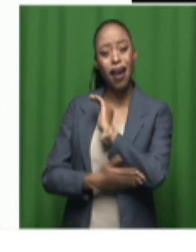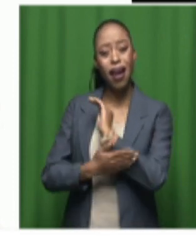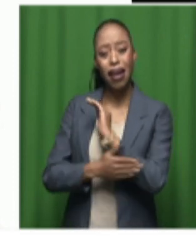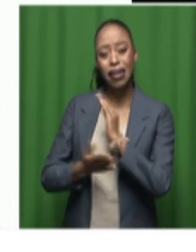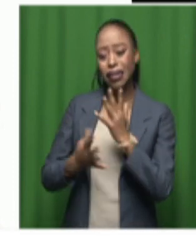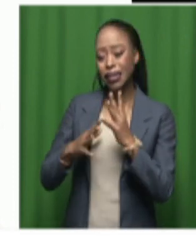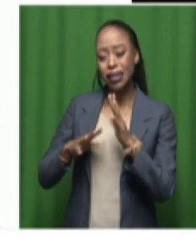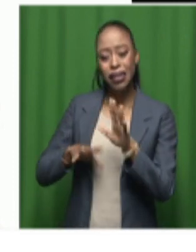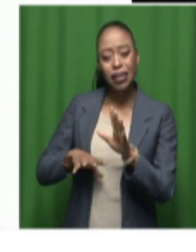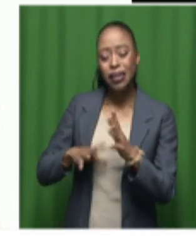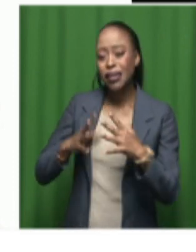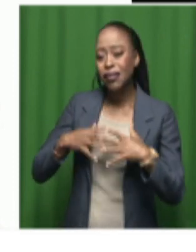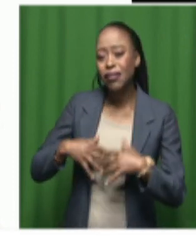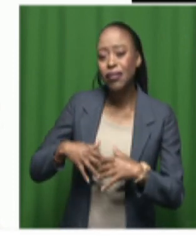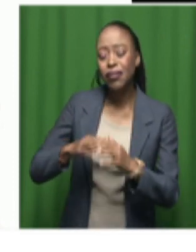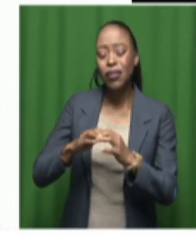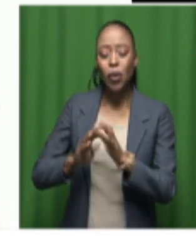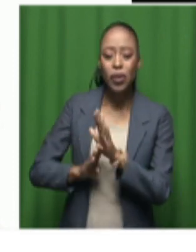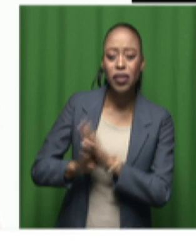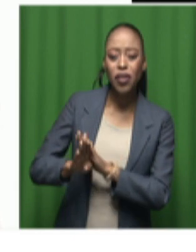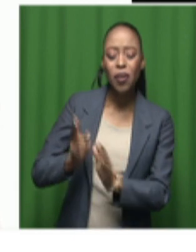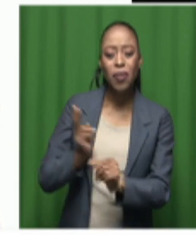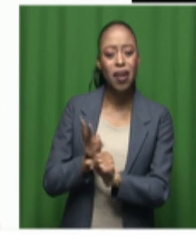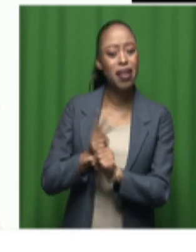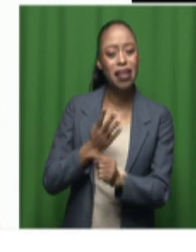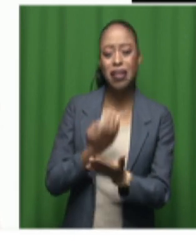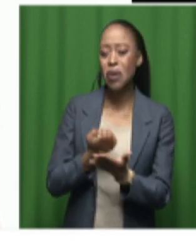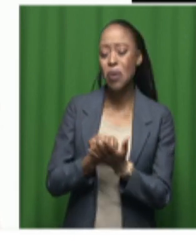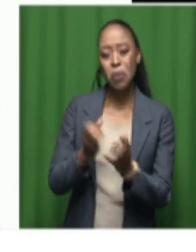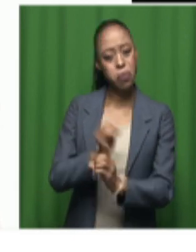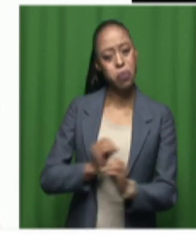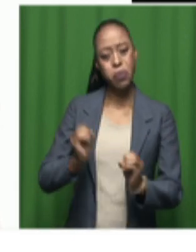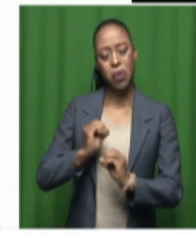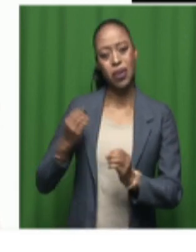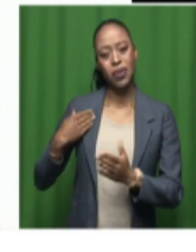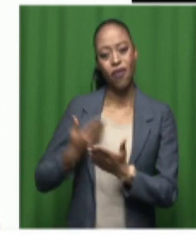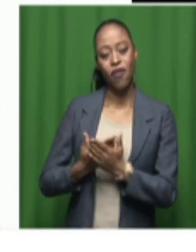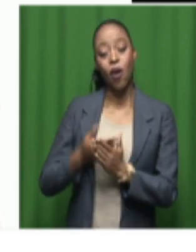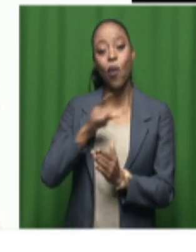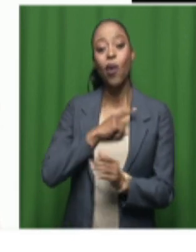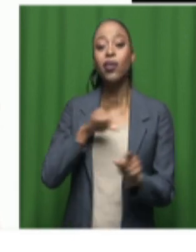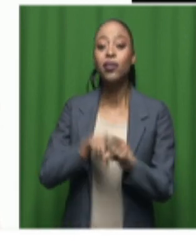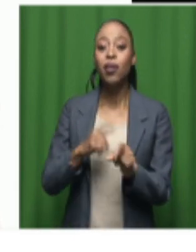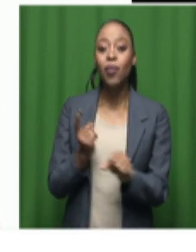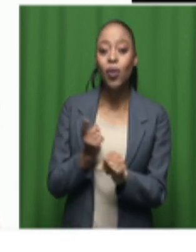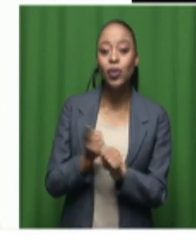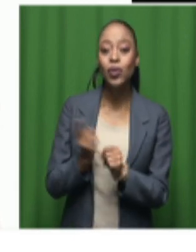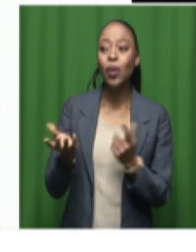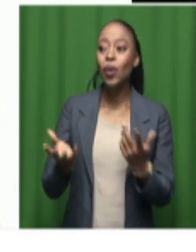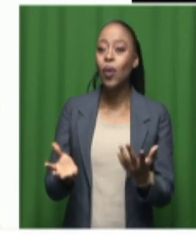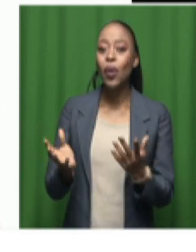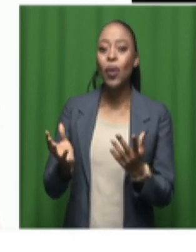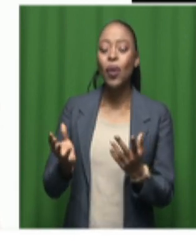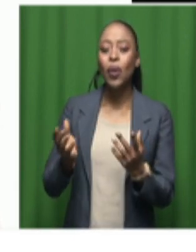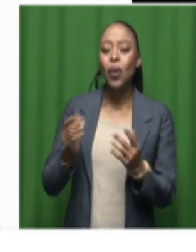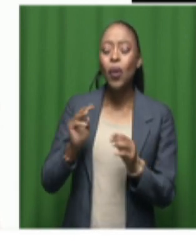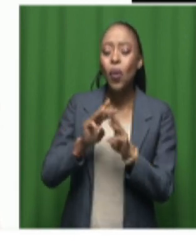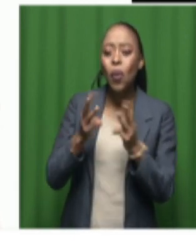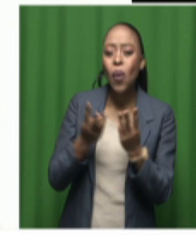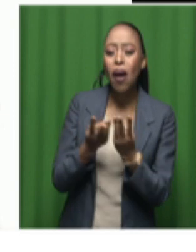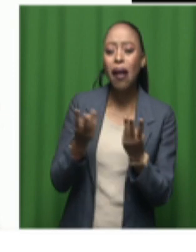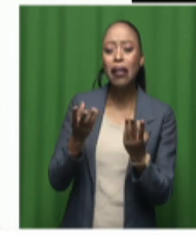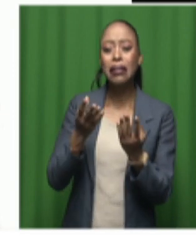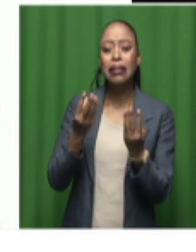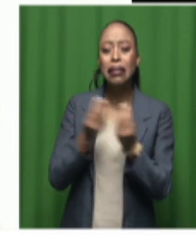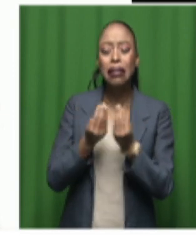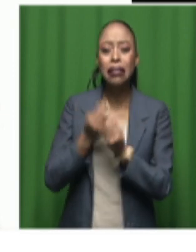even recovered from an economic position when we were suddenly hit by this global surge in